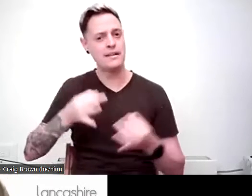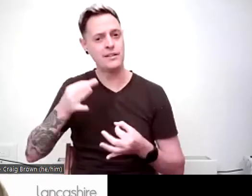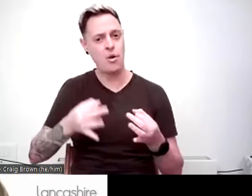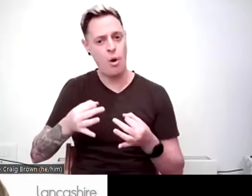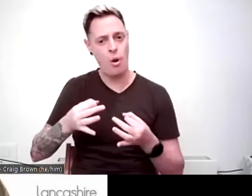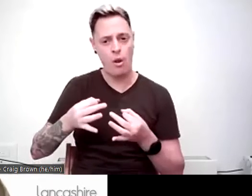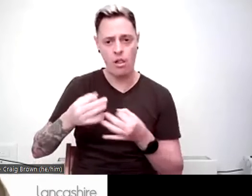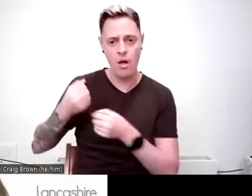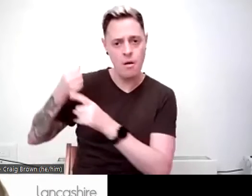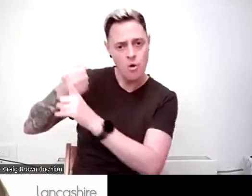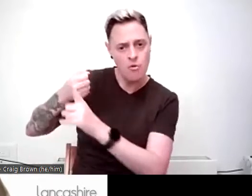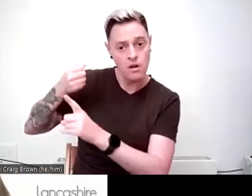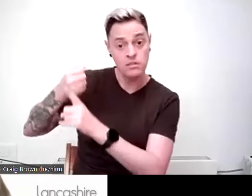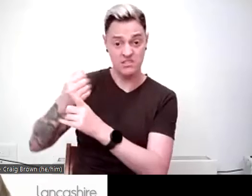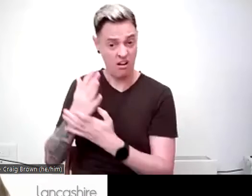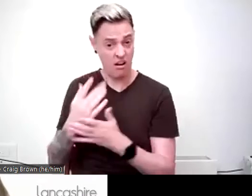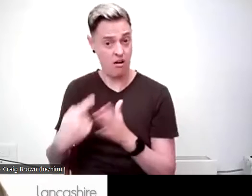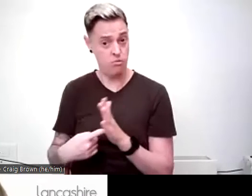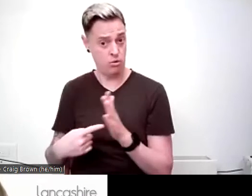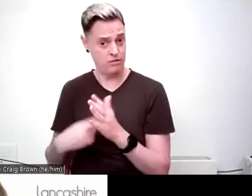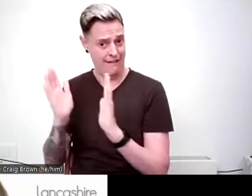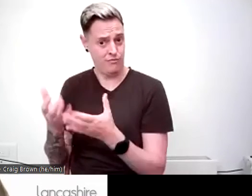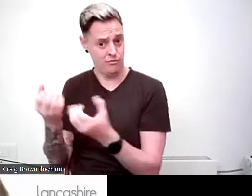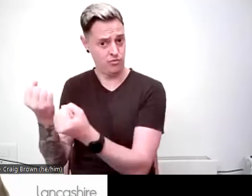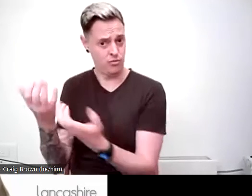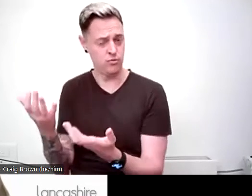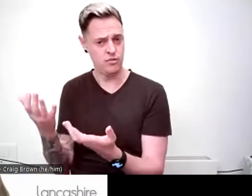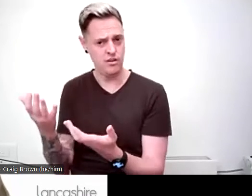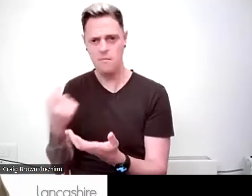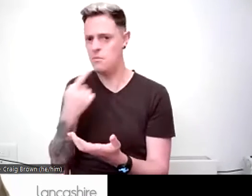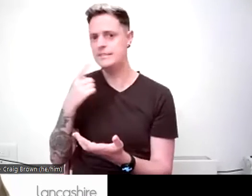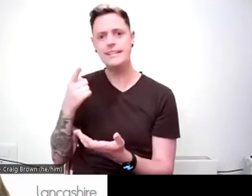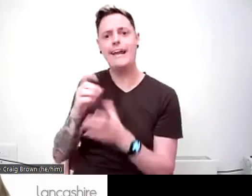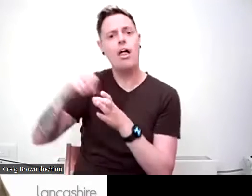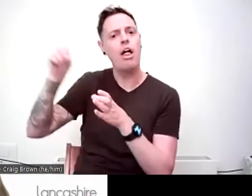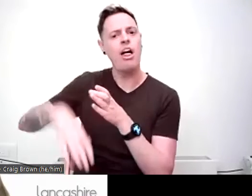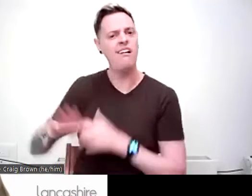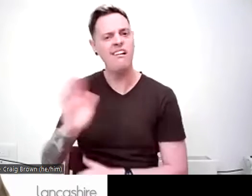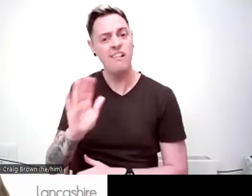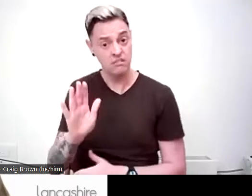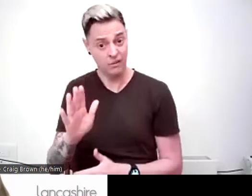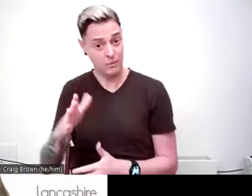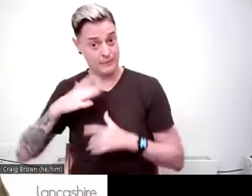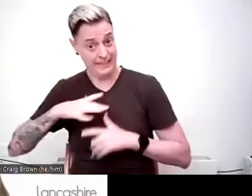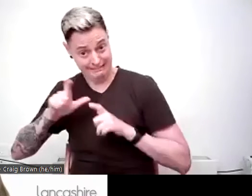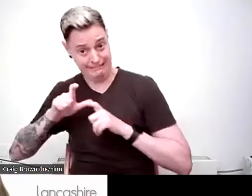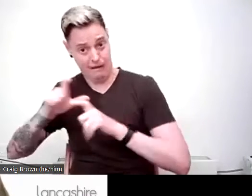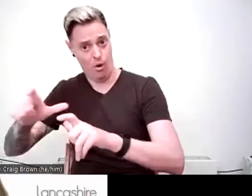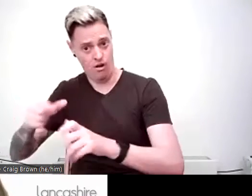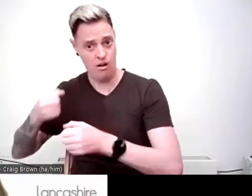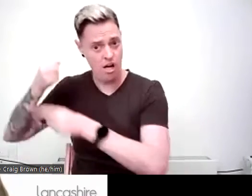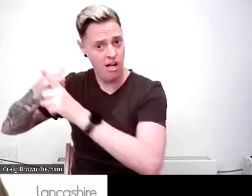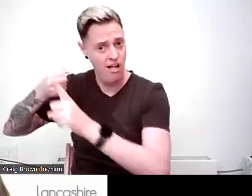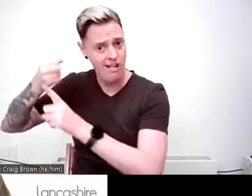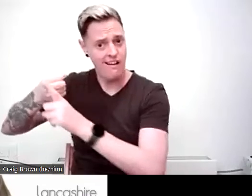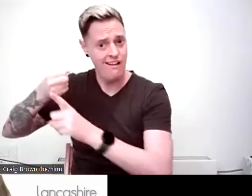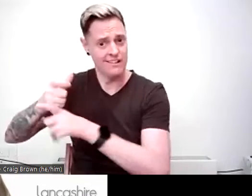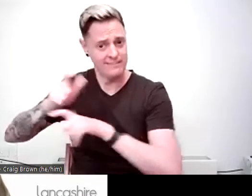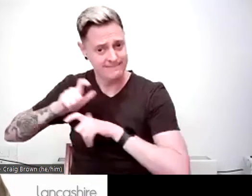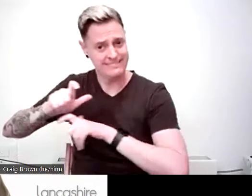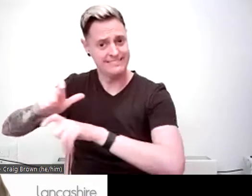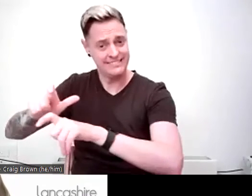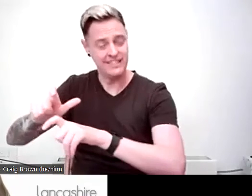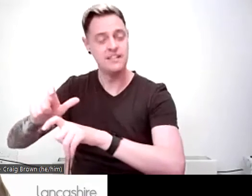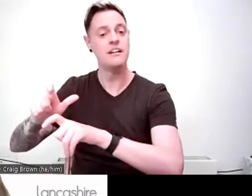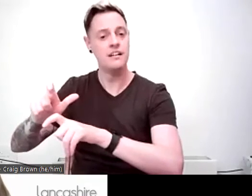are necessary. They, I'm not advocating against those. They are necessary and needed. But I feel like we